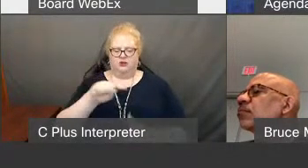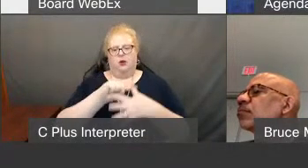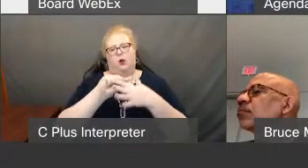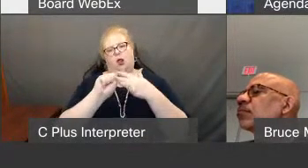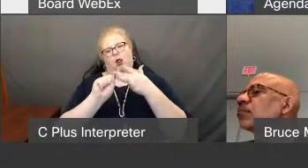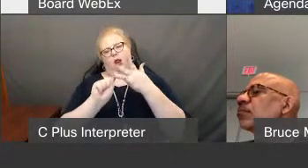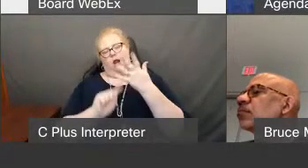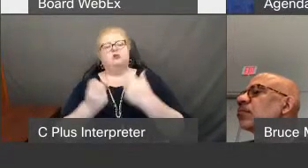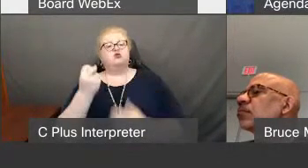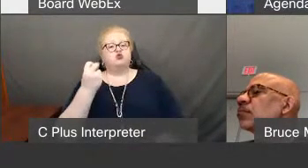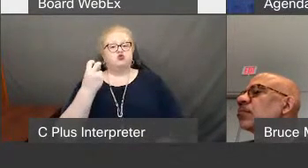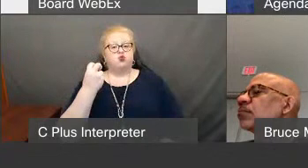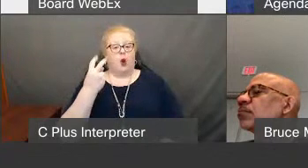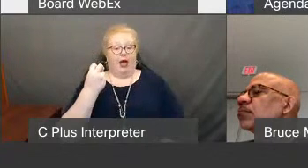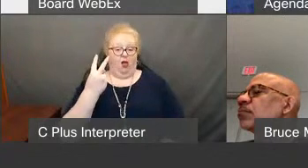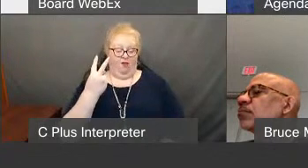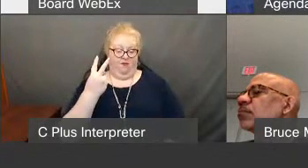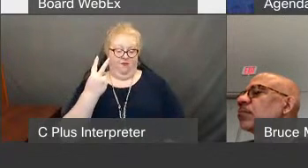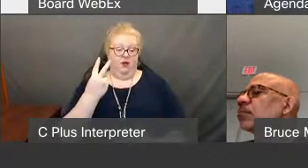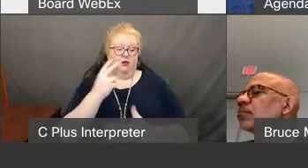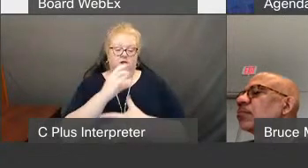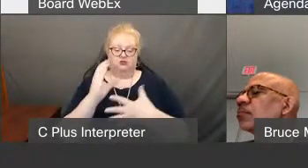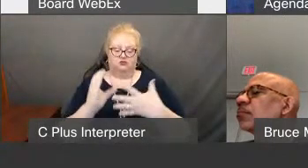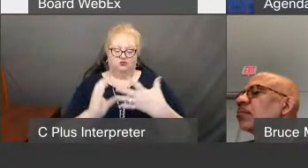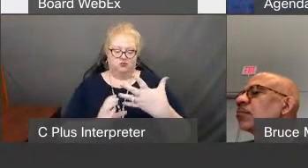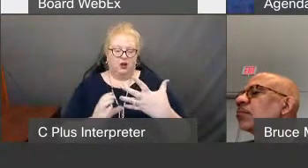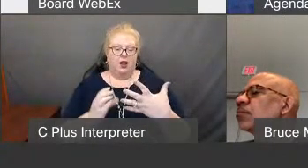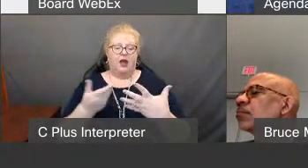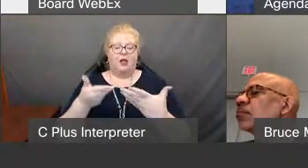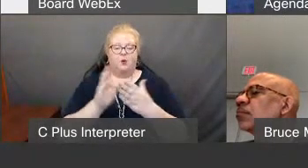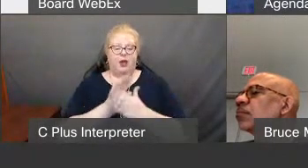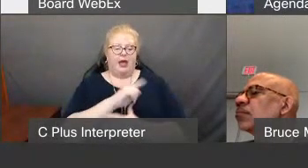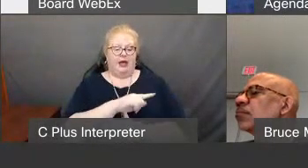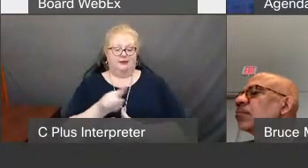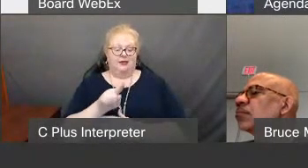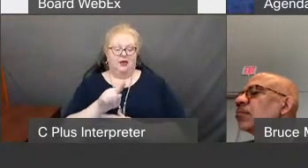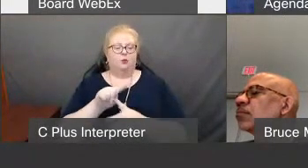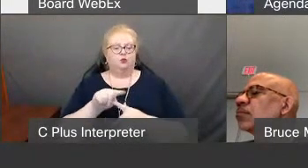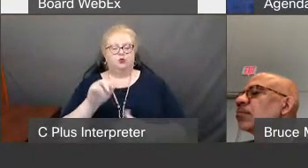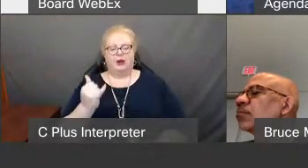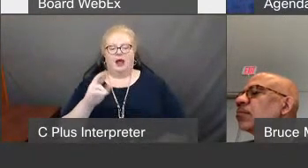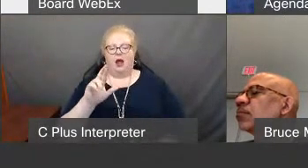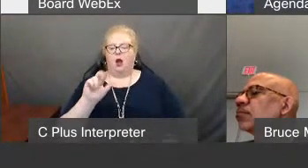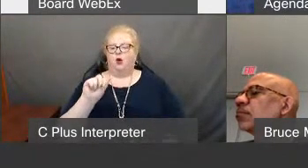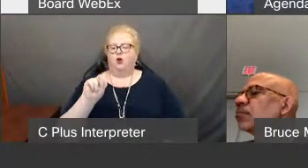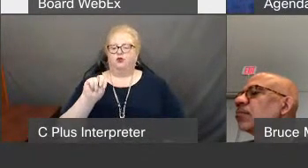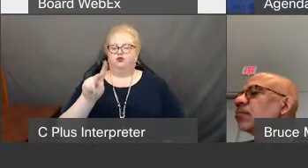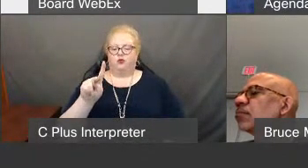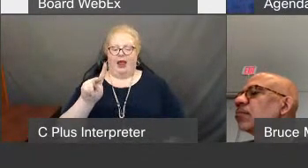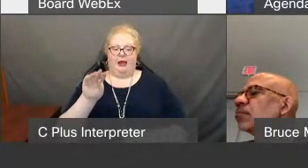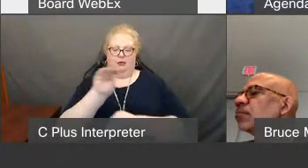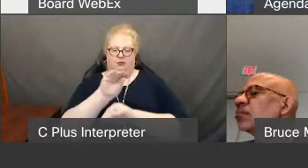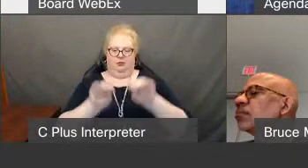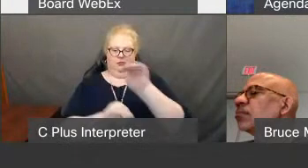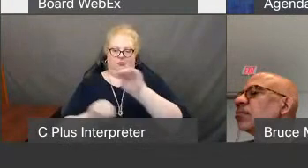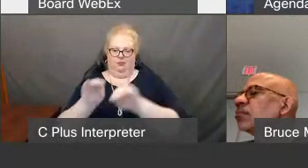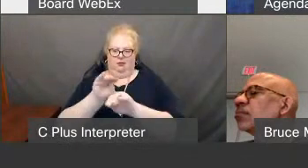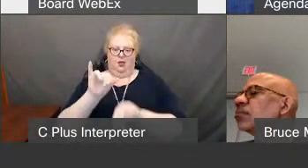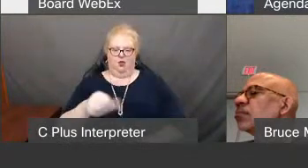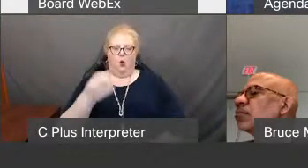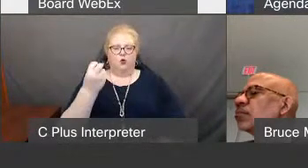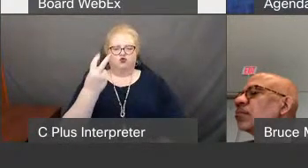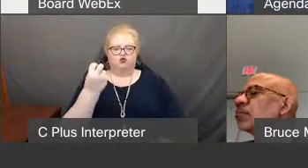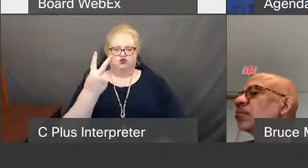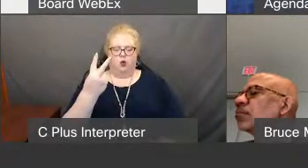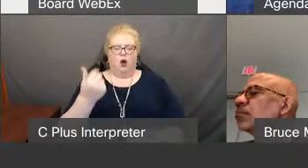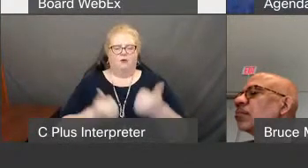of this group's work, we asked them to go in and rank each of those 12 indicators by their own opinion of